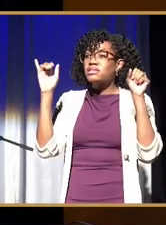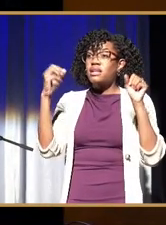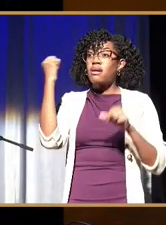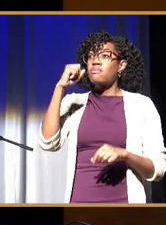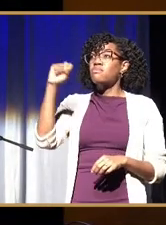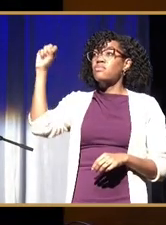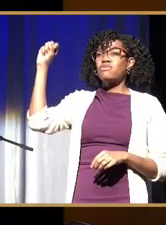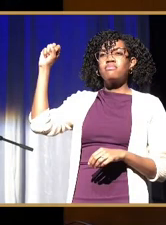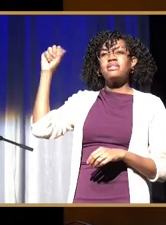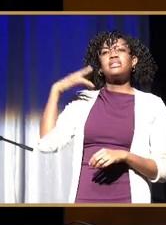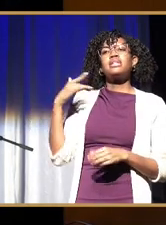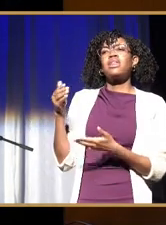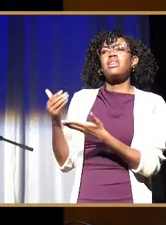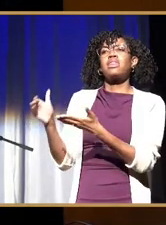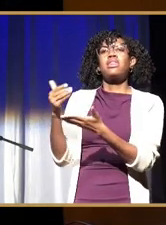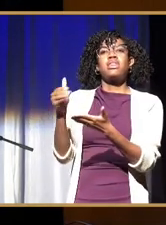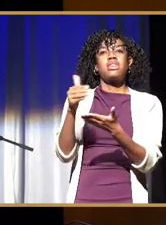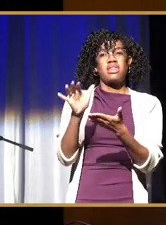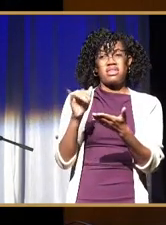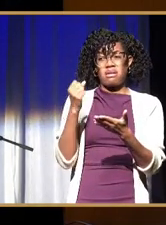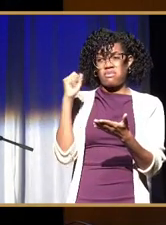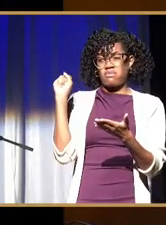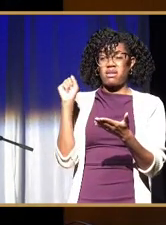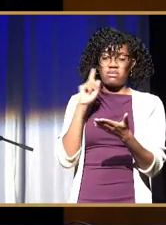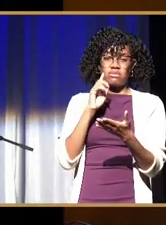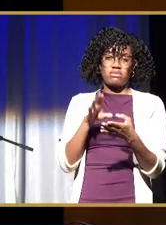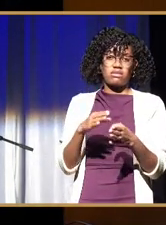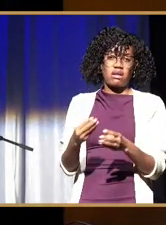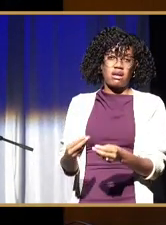inclusive is a dying movement.